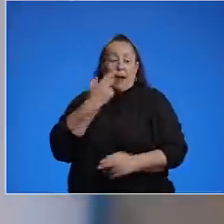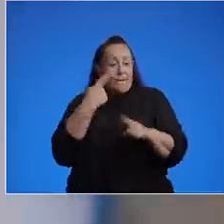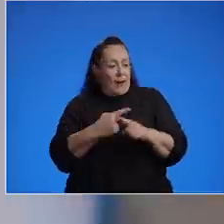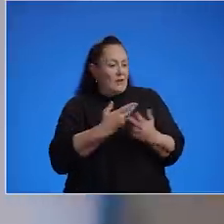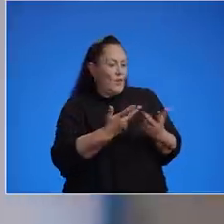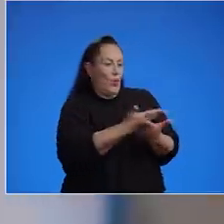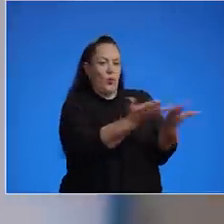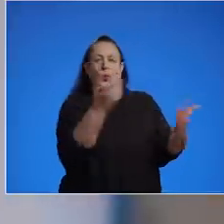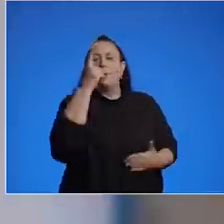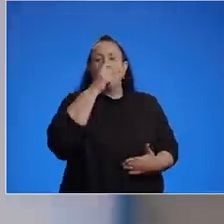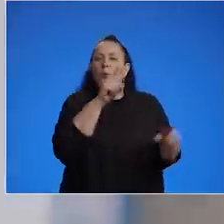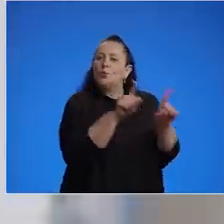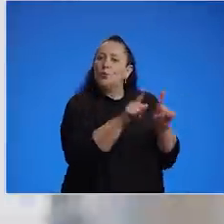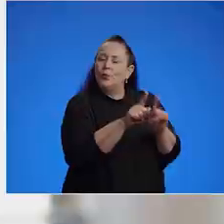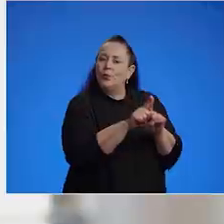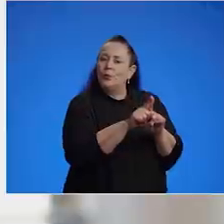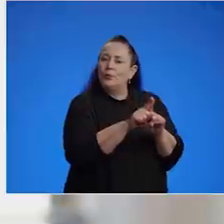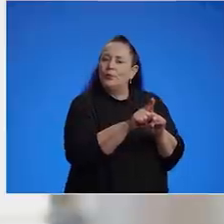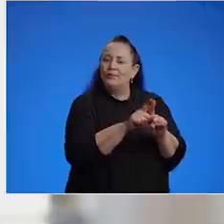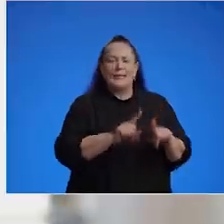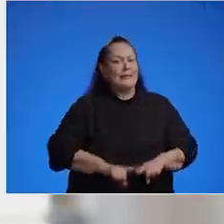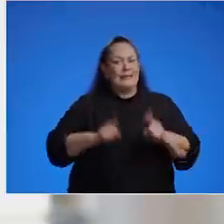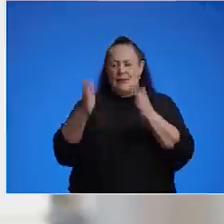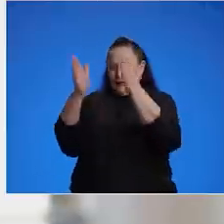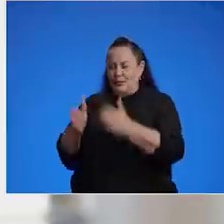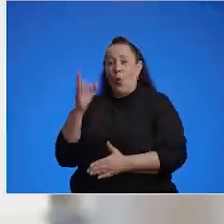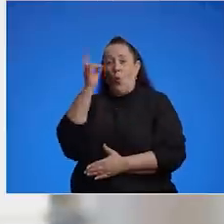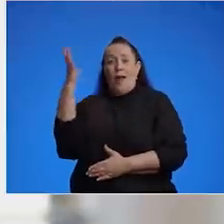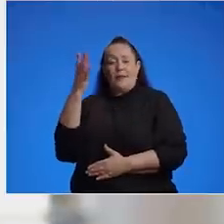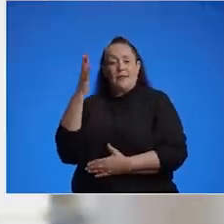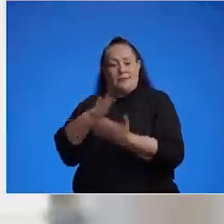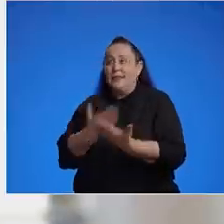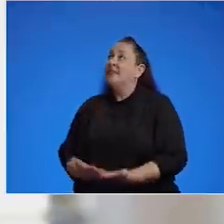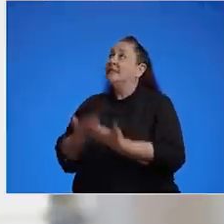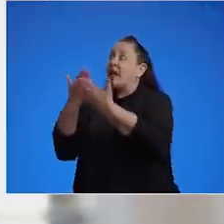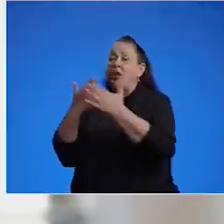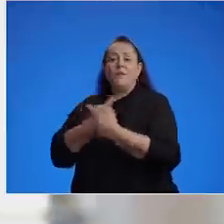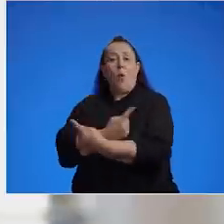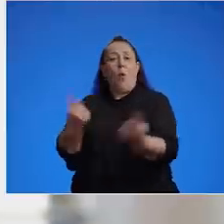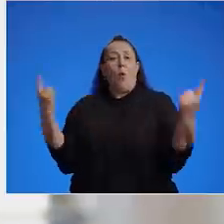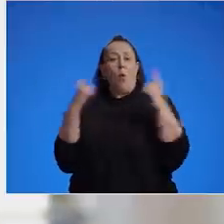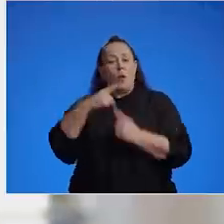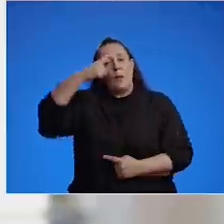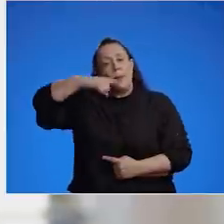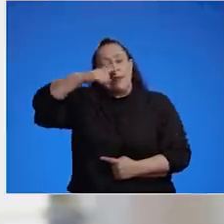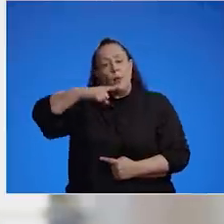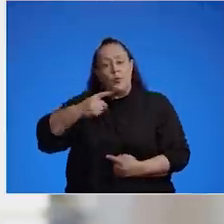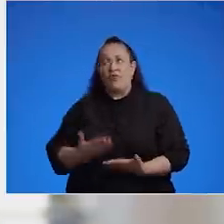those of the people. Because he has done this once and for all by offering himself.